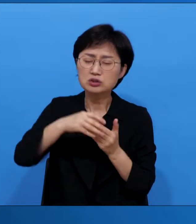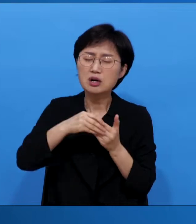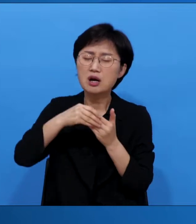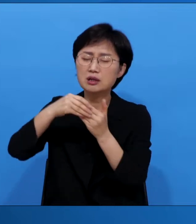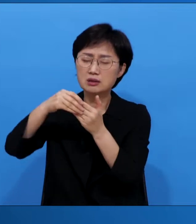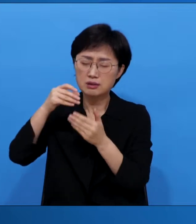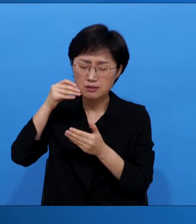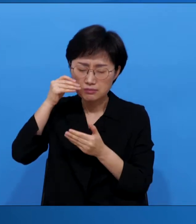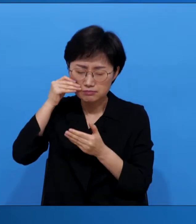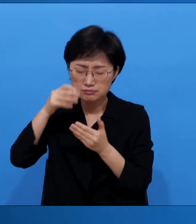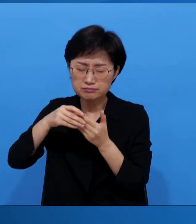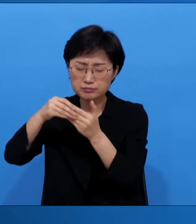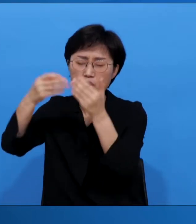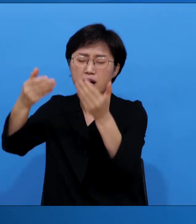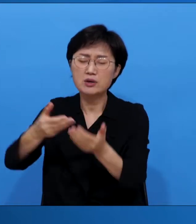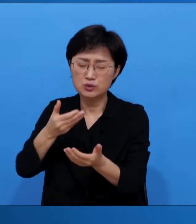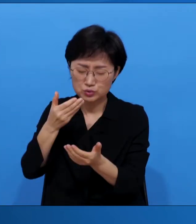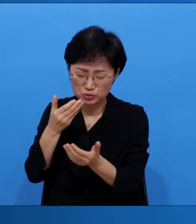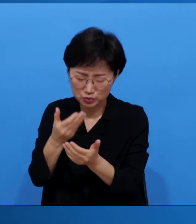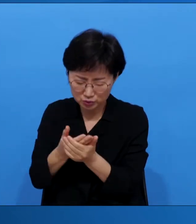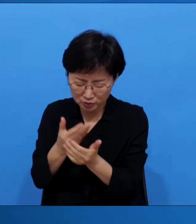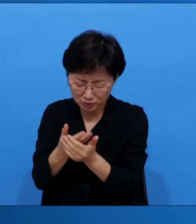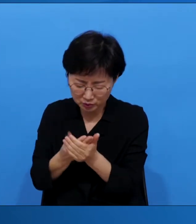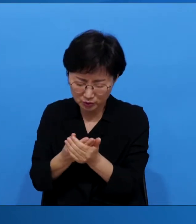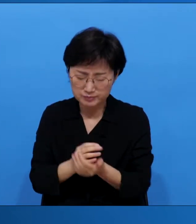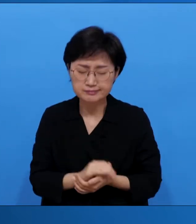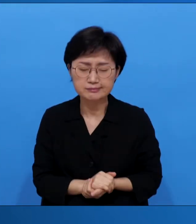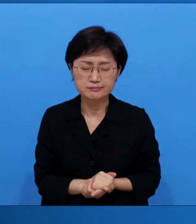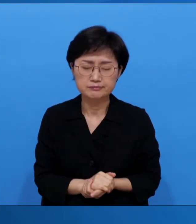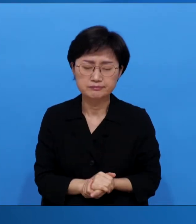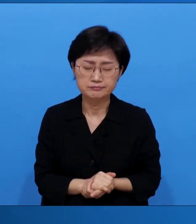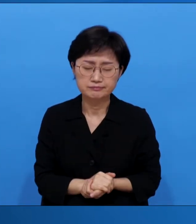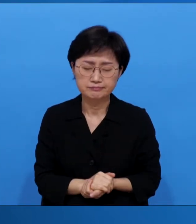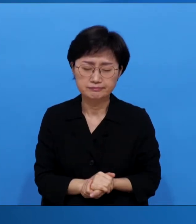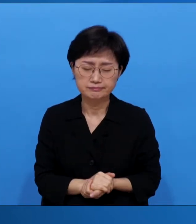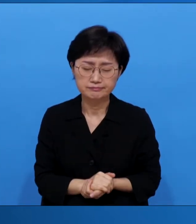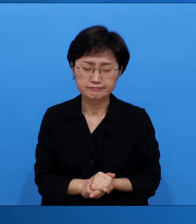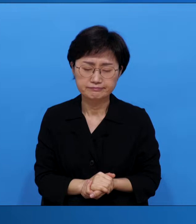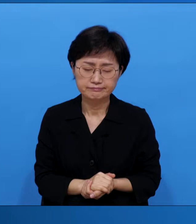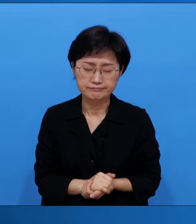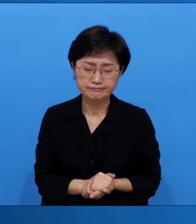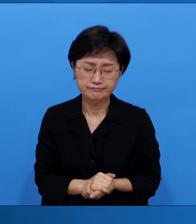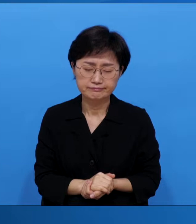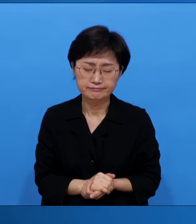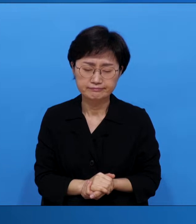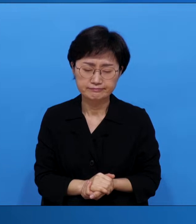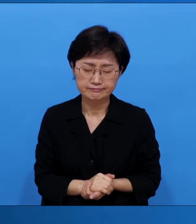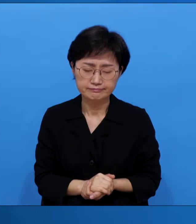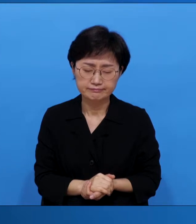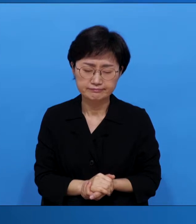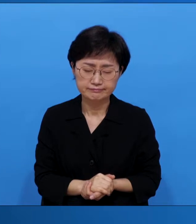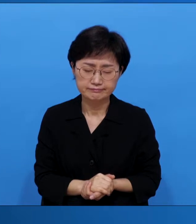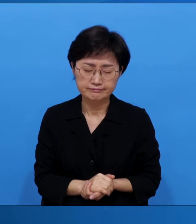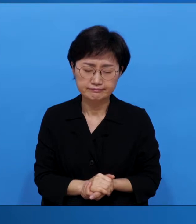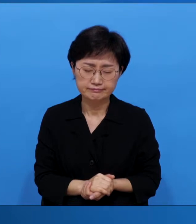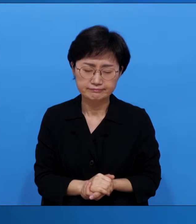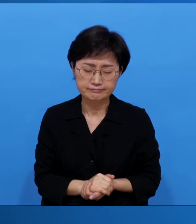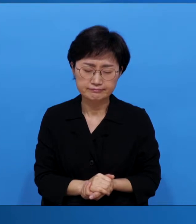the pastors, church officers, believers, and remnants of our church with your Holy Spirit and leading us to give this precious worship unto